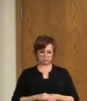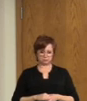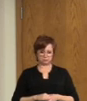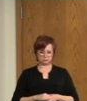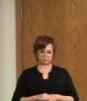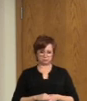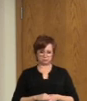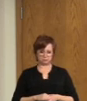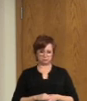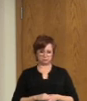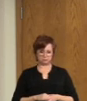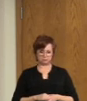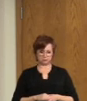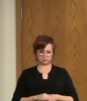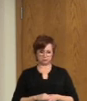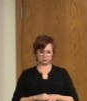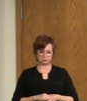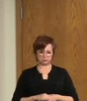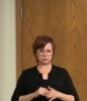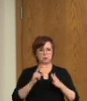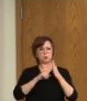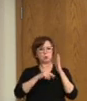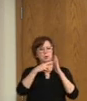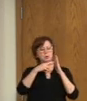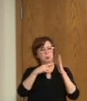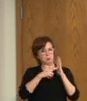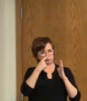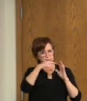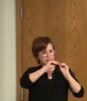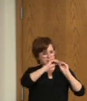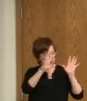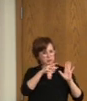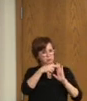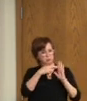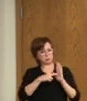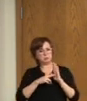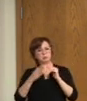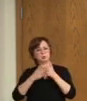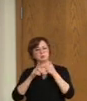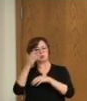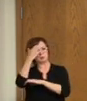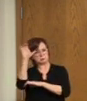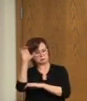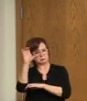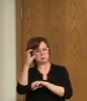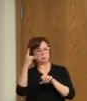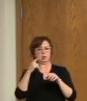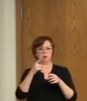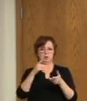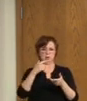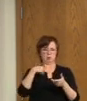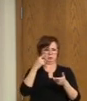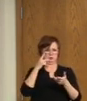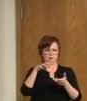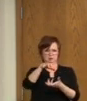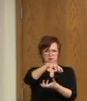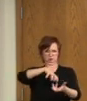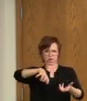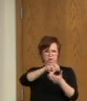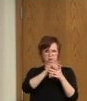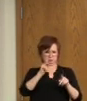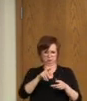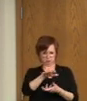measures that are in place heading into Christmas. We've heard some people confused about households and